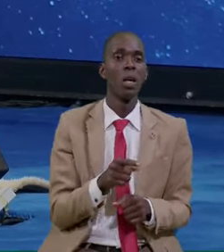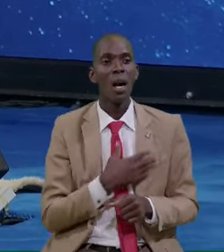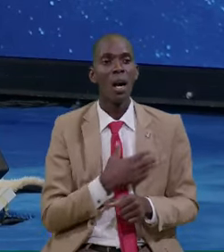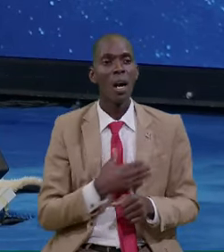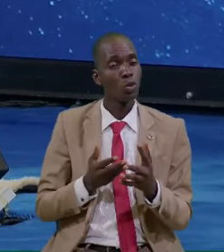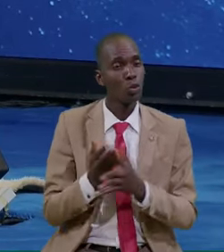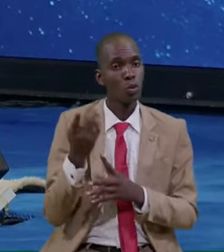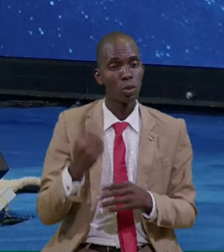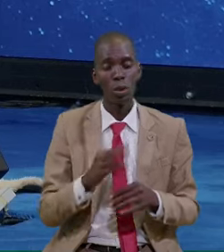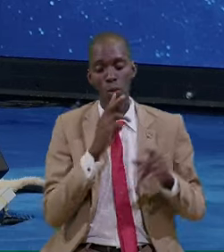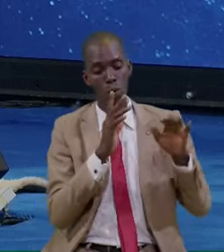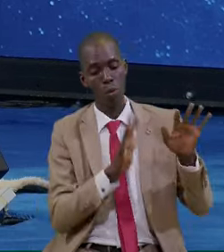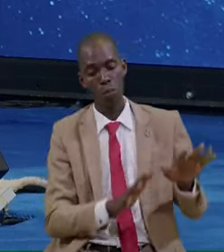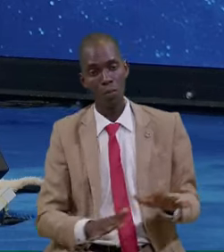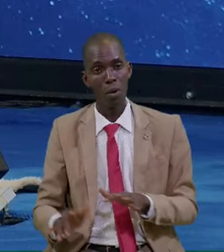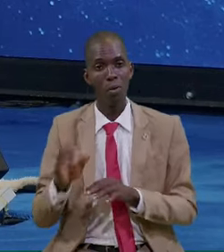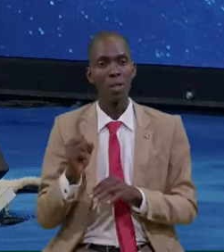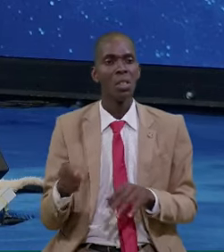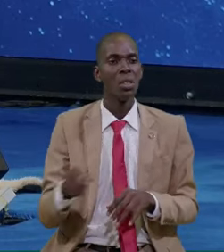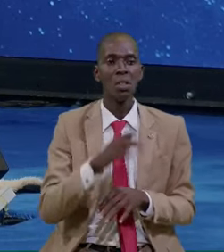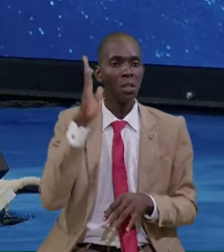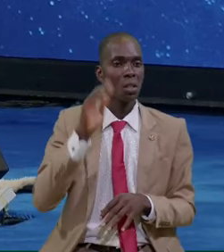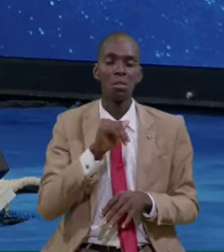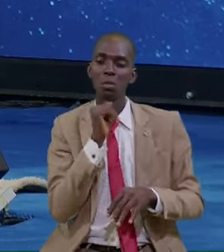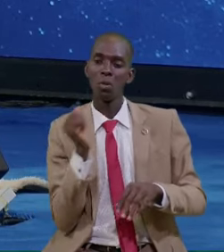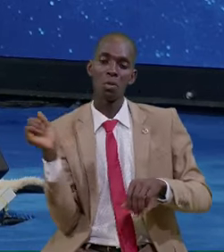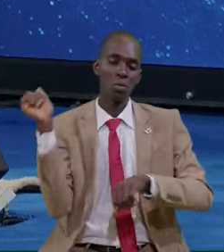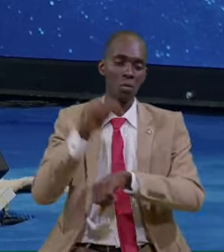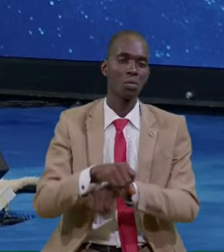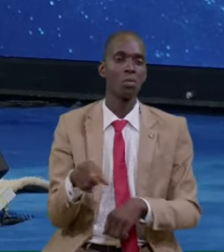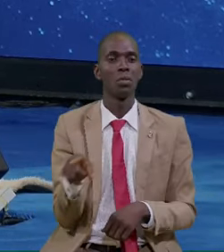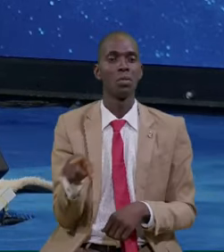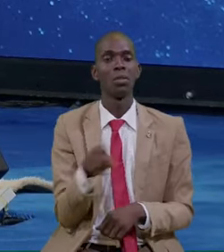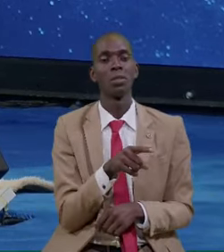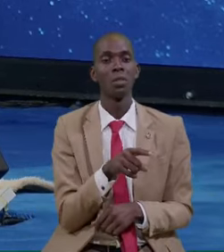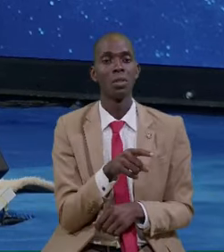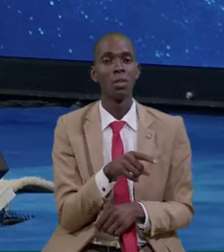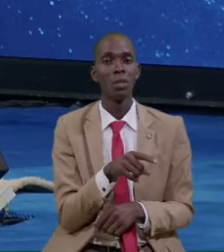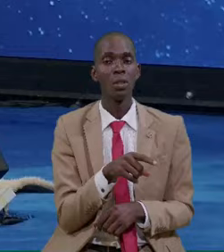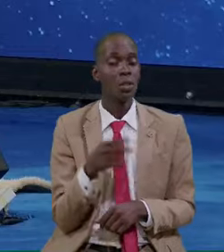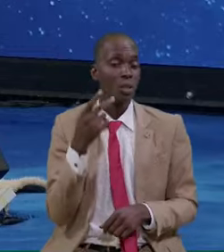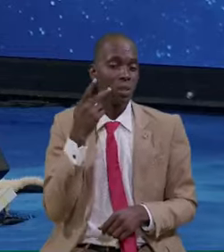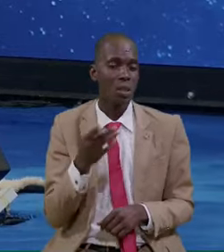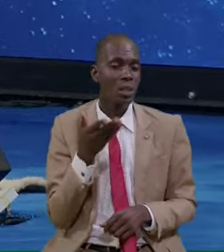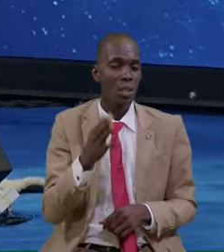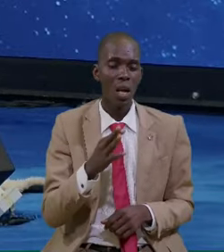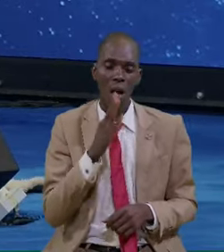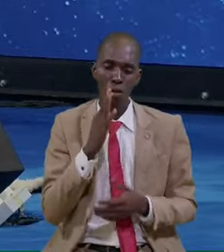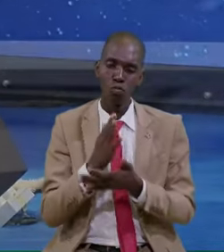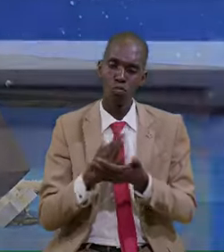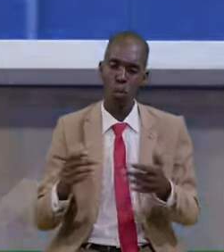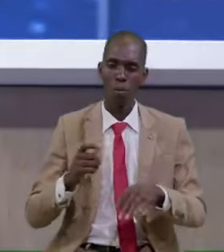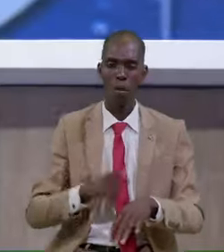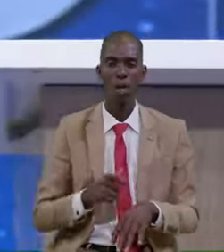the rivers, they shall not overflow thee. You see, there are times we come in life